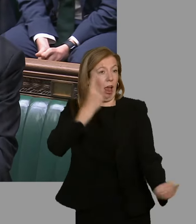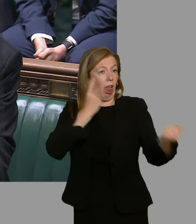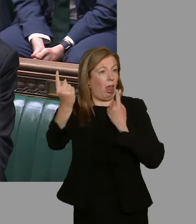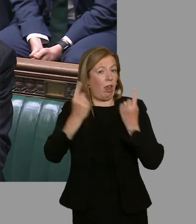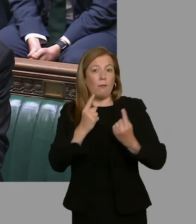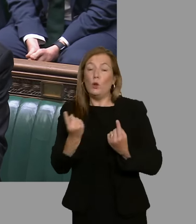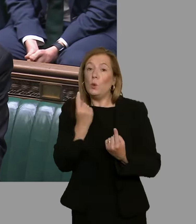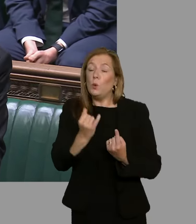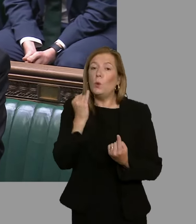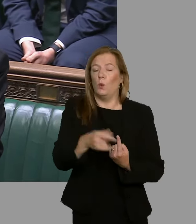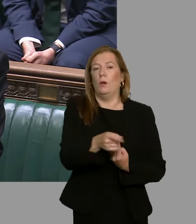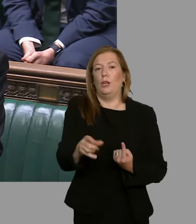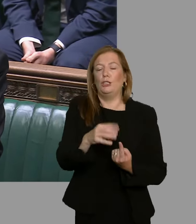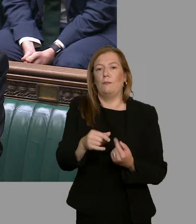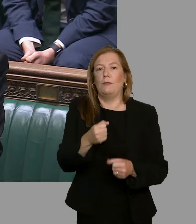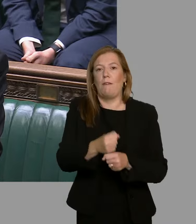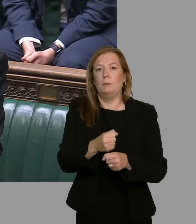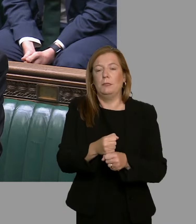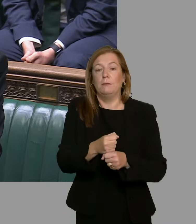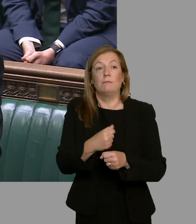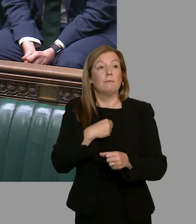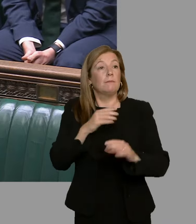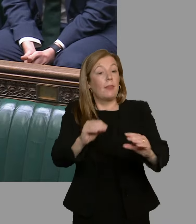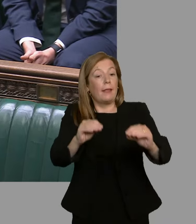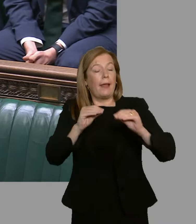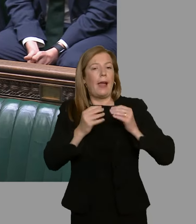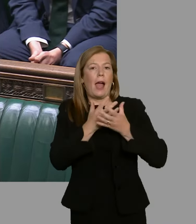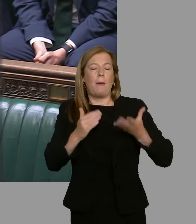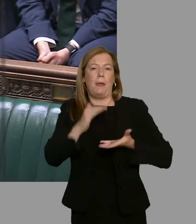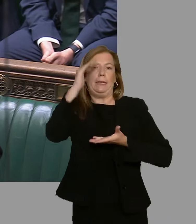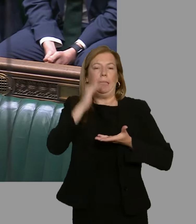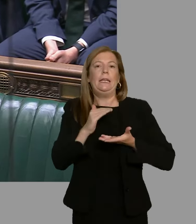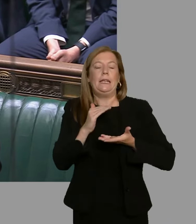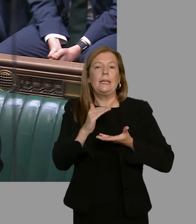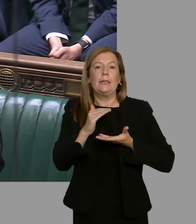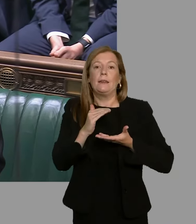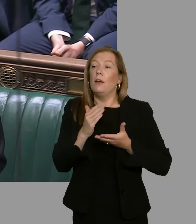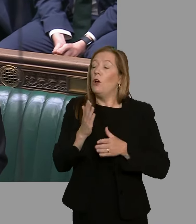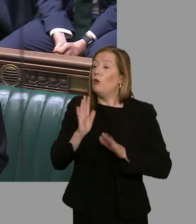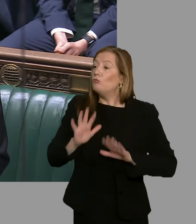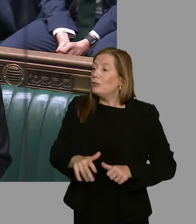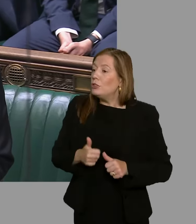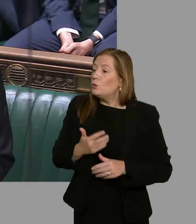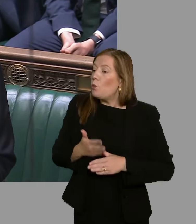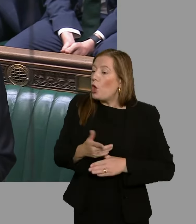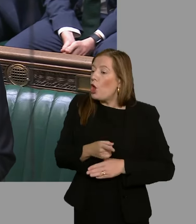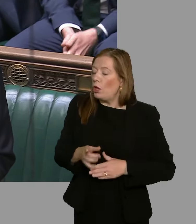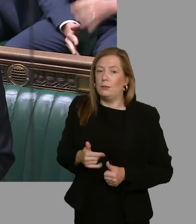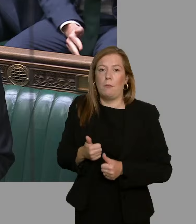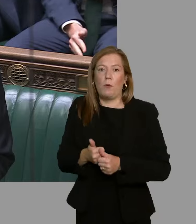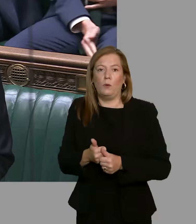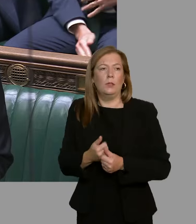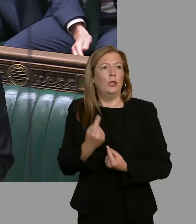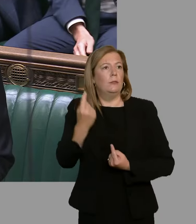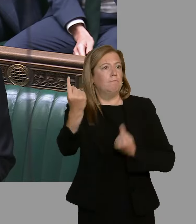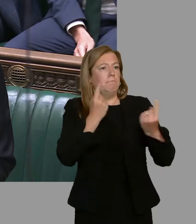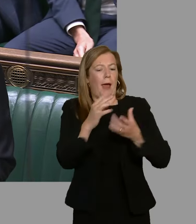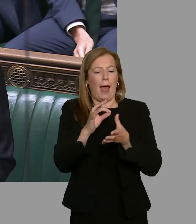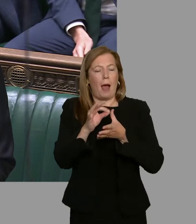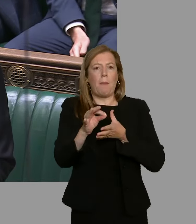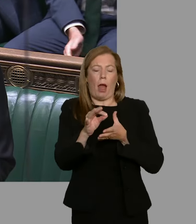British workers and delivering fair control of our borders. Mr Speaker, I know the whole House will also want to mark the 40th